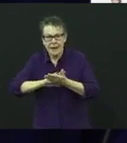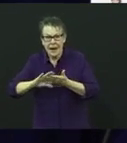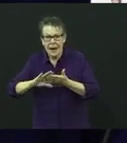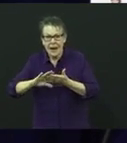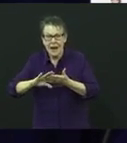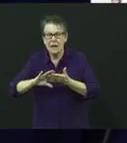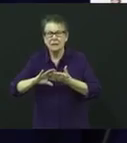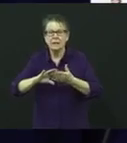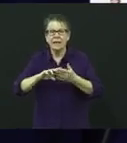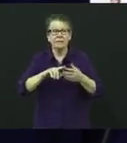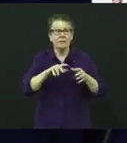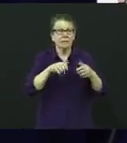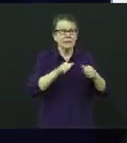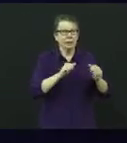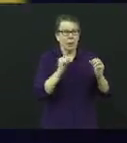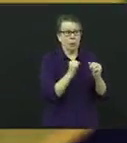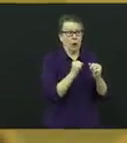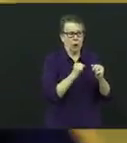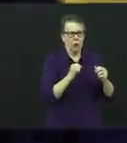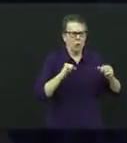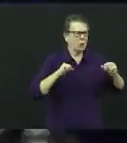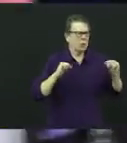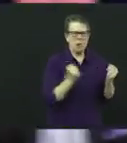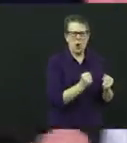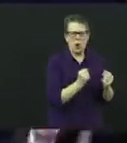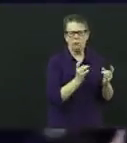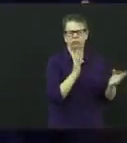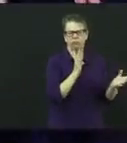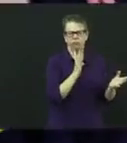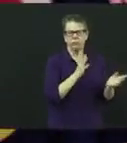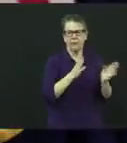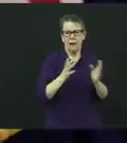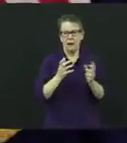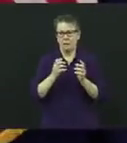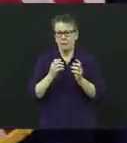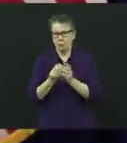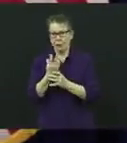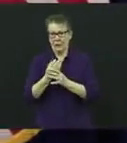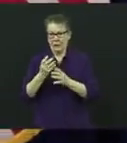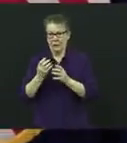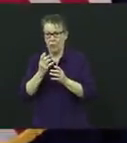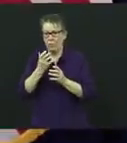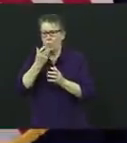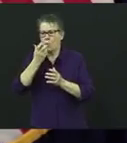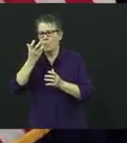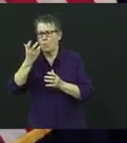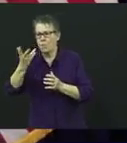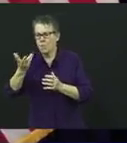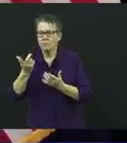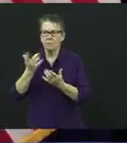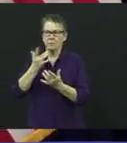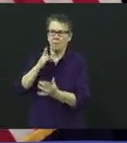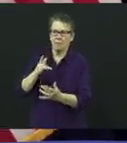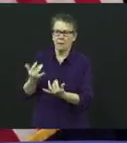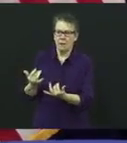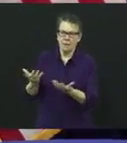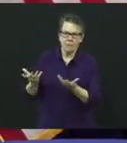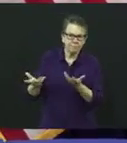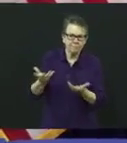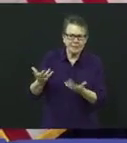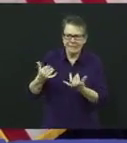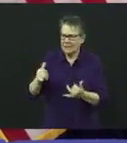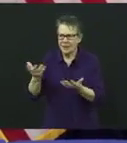challenges. Thank you. I also said the other day that we put a big chunk, we're in Newark, Mayor Raz Baraka is a strong an